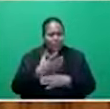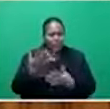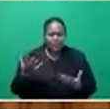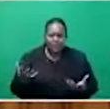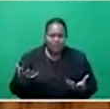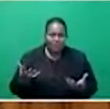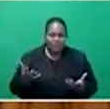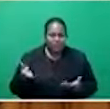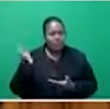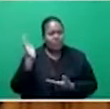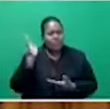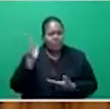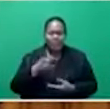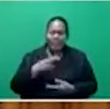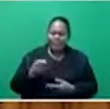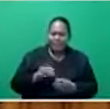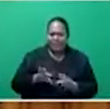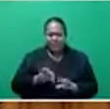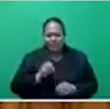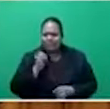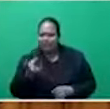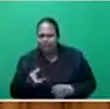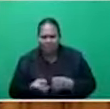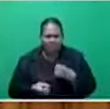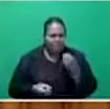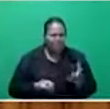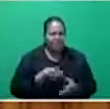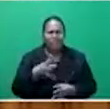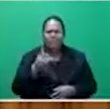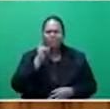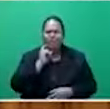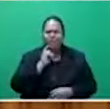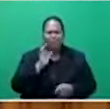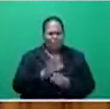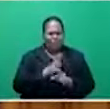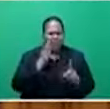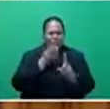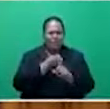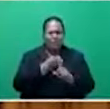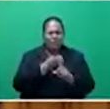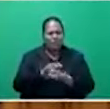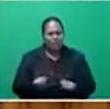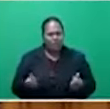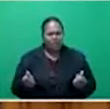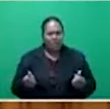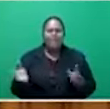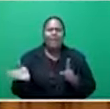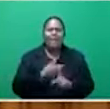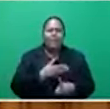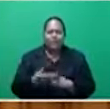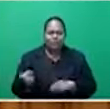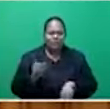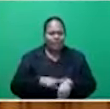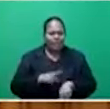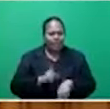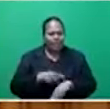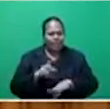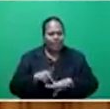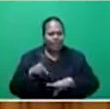in things here and there to make his point. I mean, this is abuse of parliamentary time and parliamentary